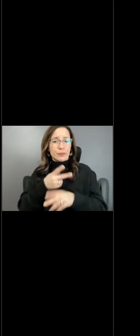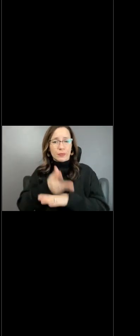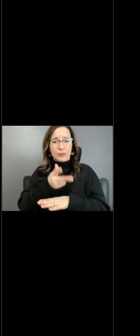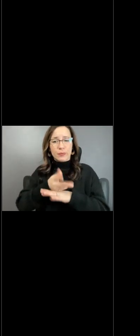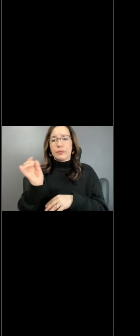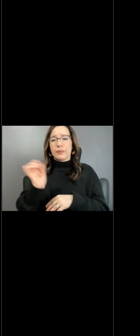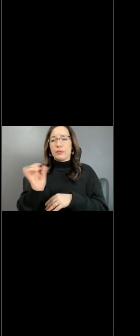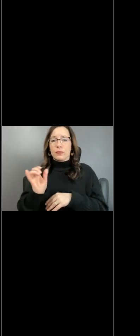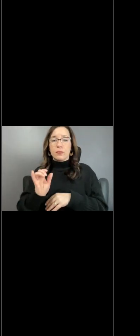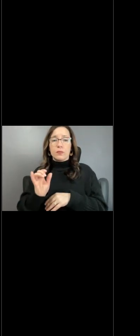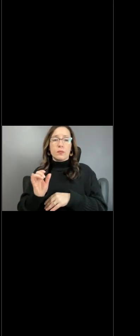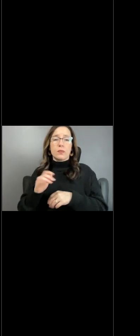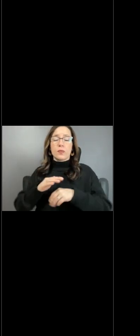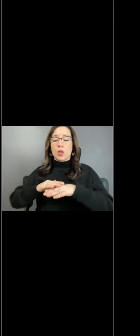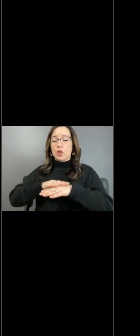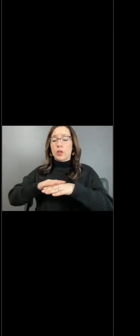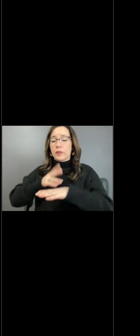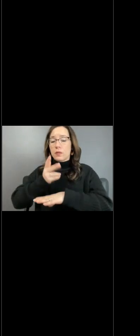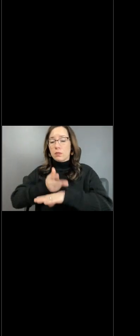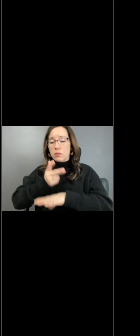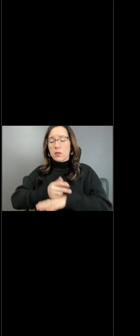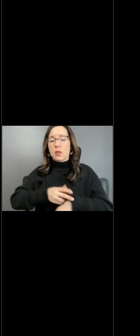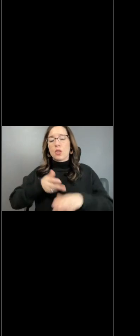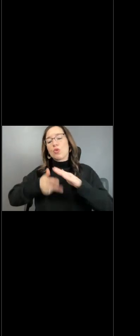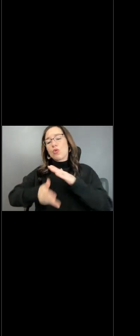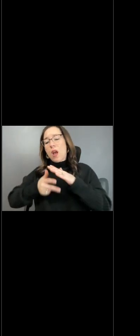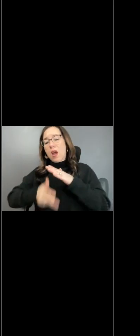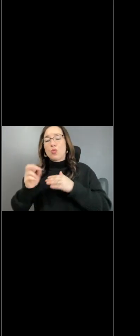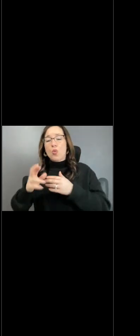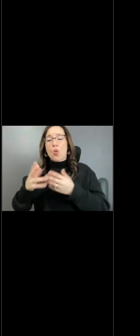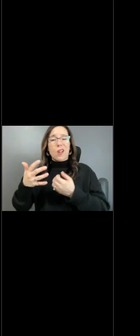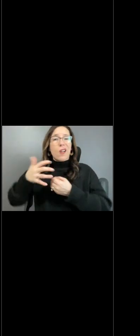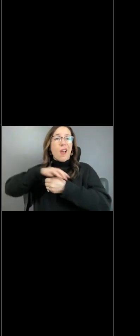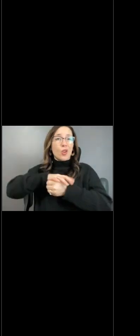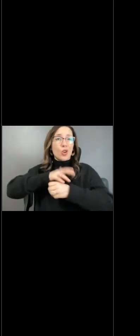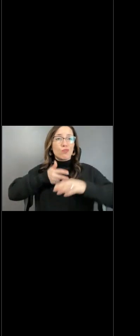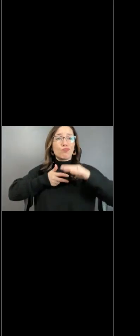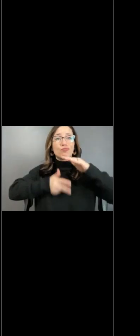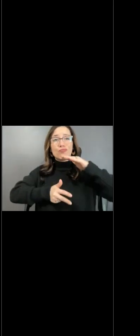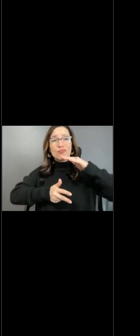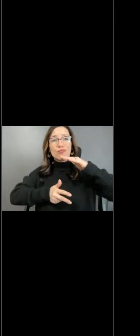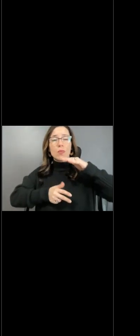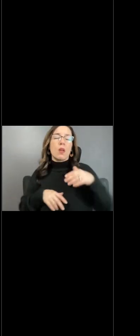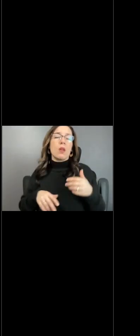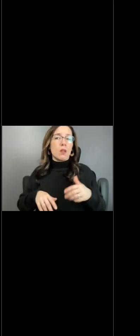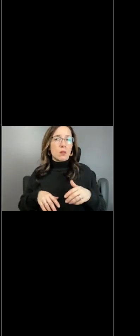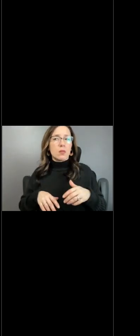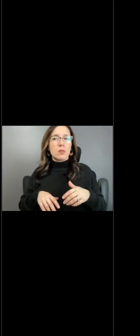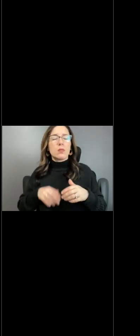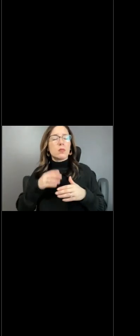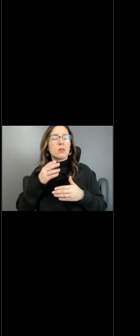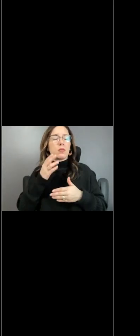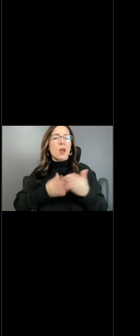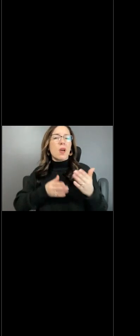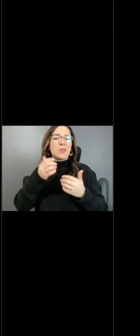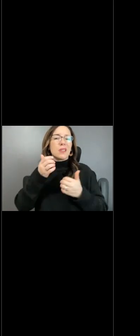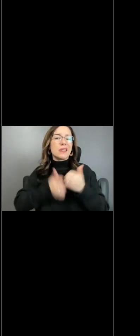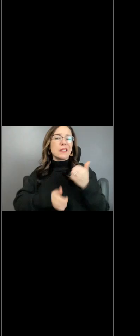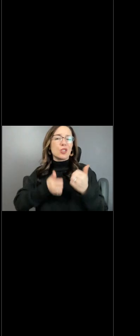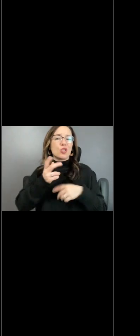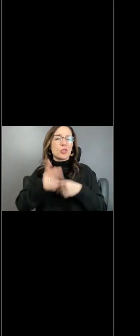as surface parking, garage, or covered spaces, some of each type